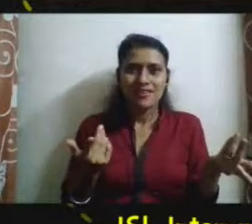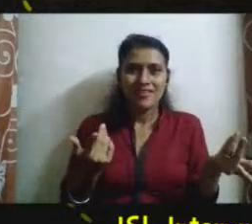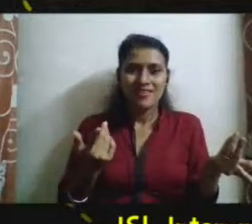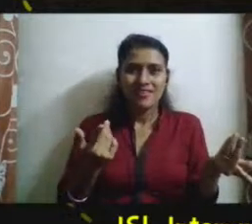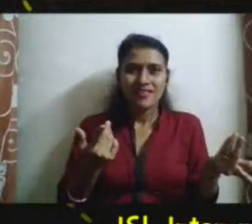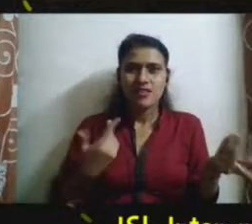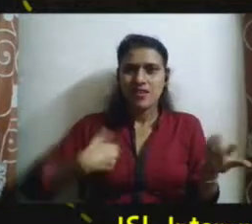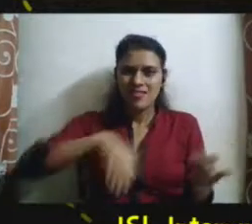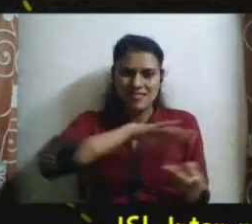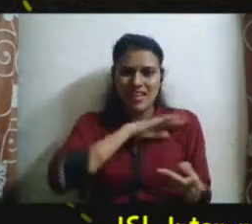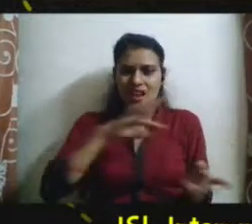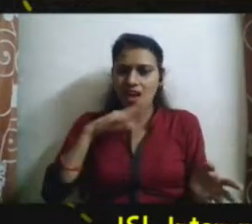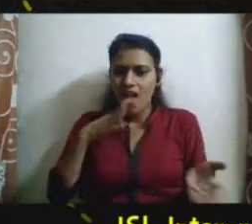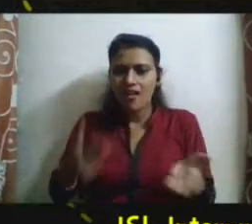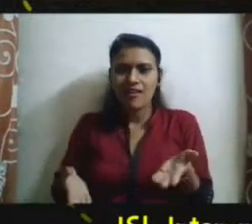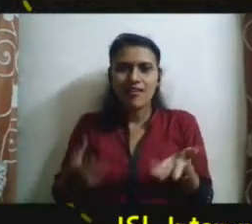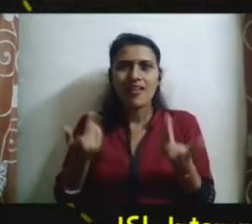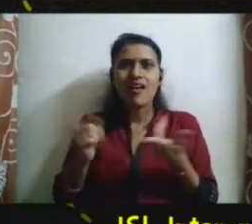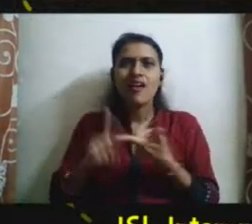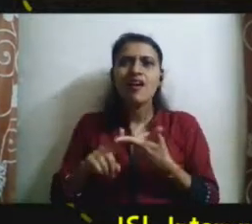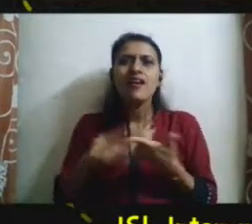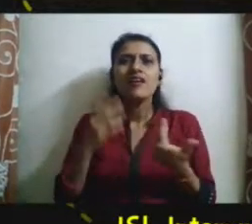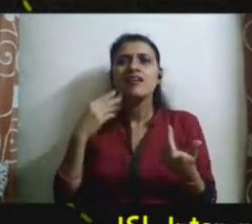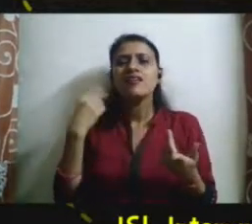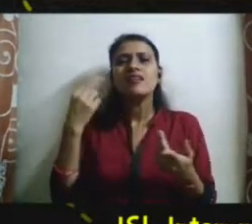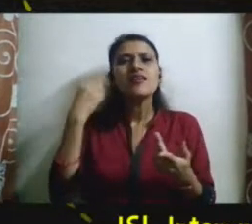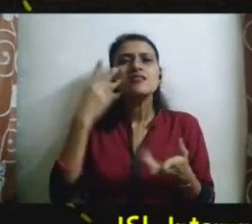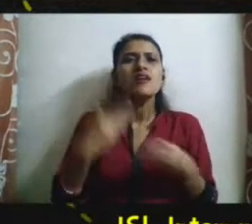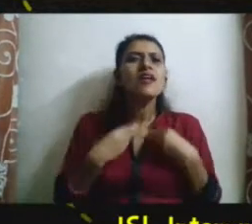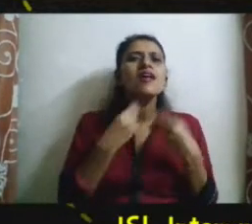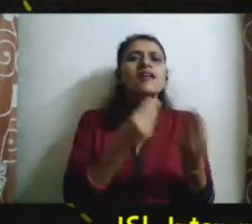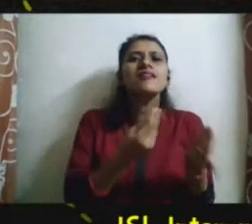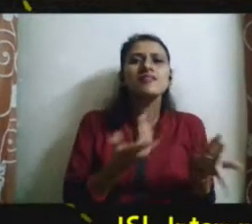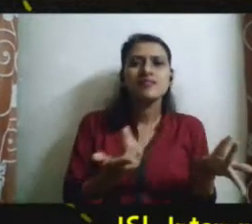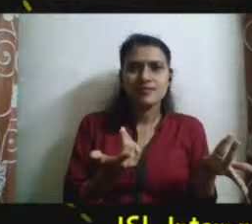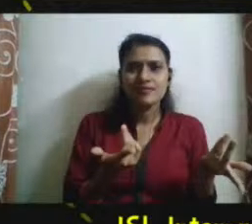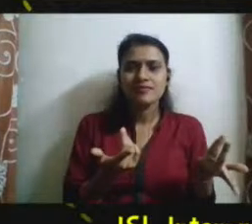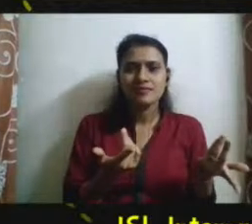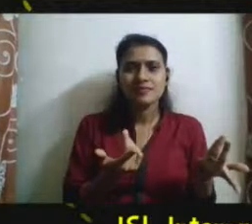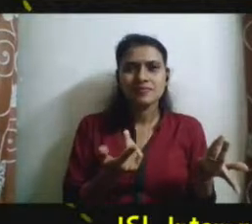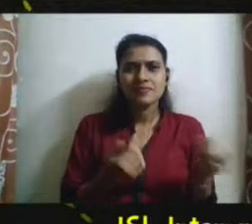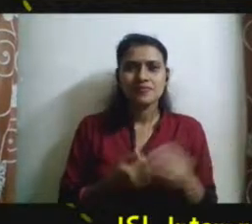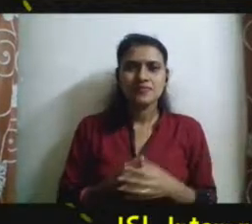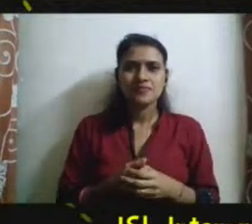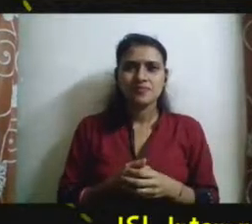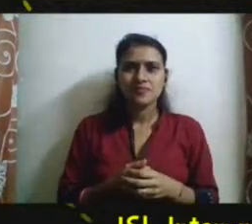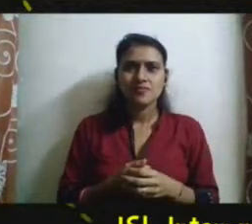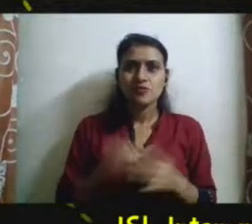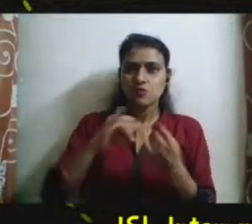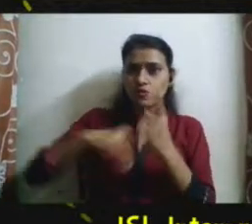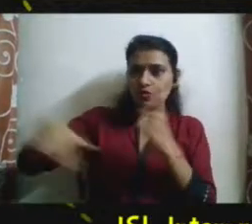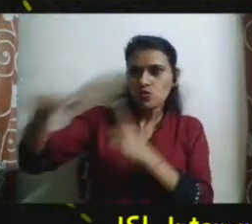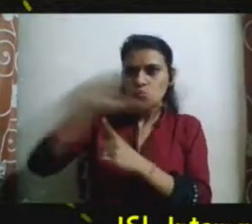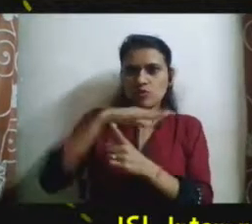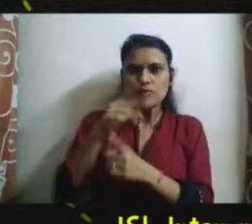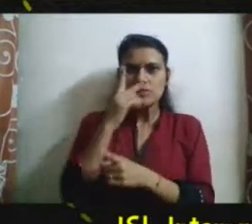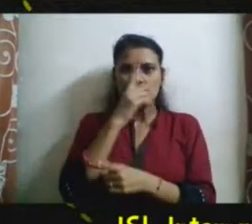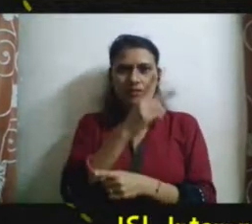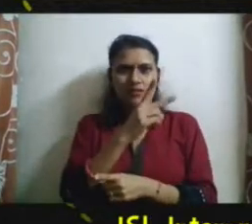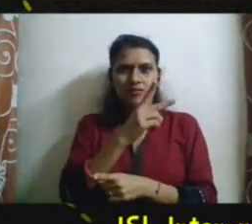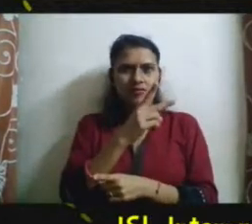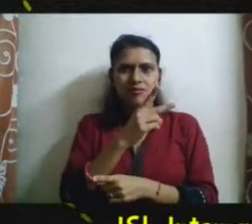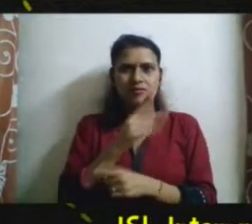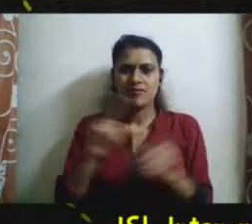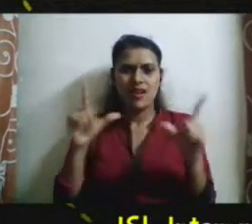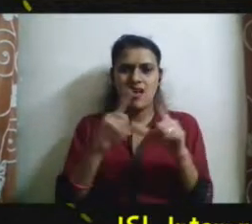very human experience, and a human experience of which society doesn't really give you license for